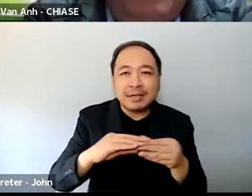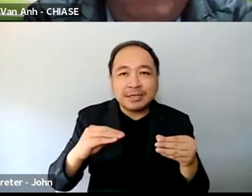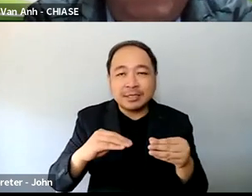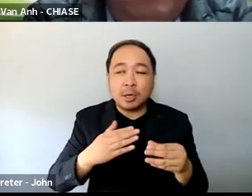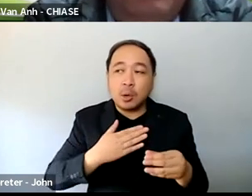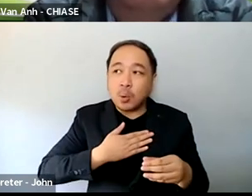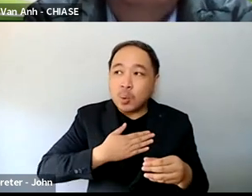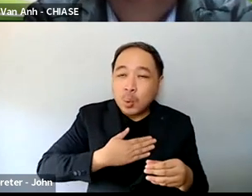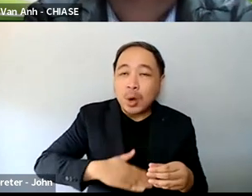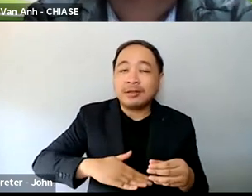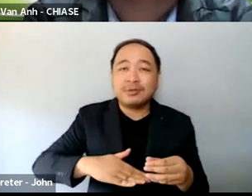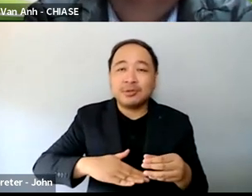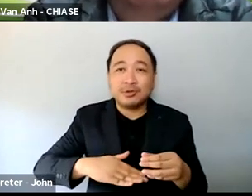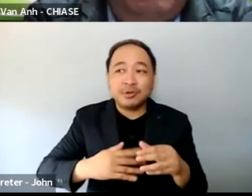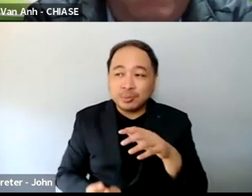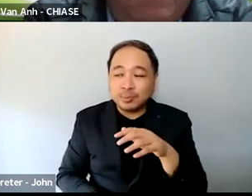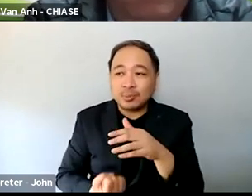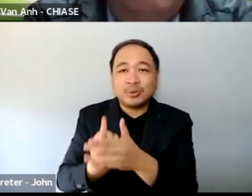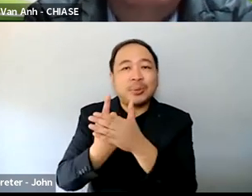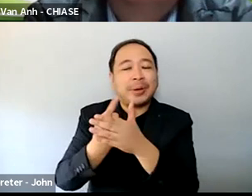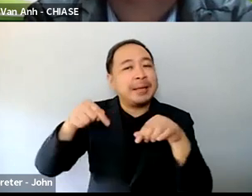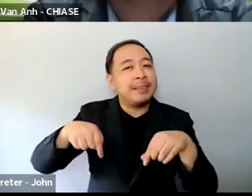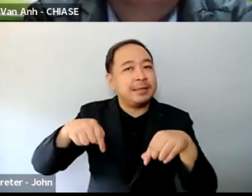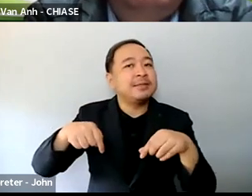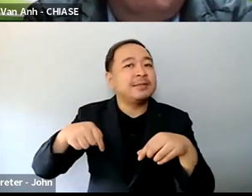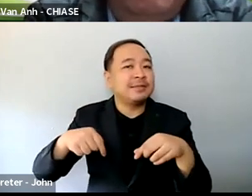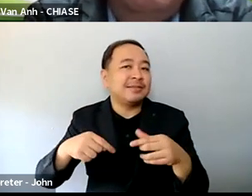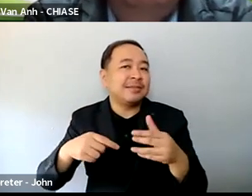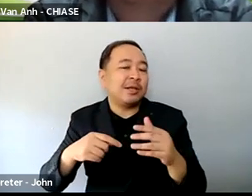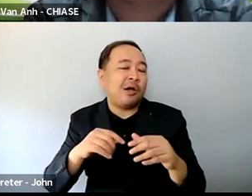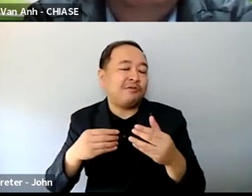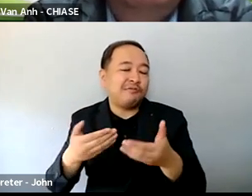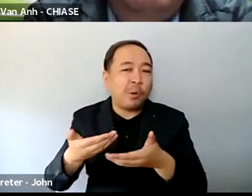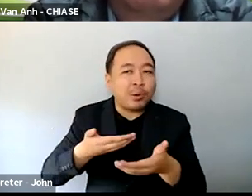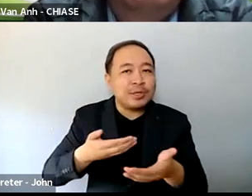this consultation. So let me start with Chandini. One key message.